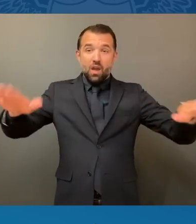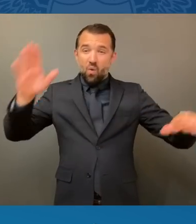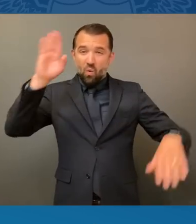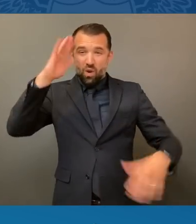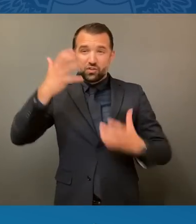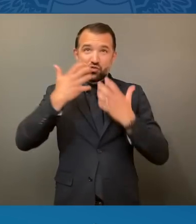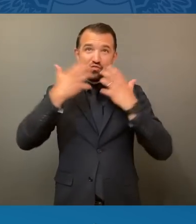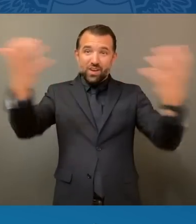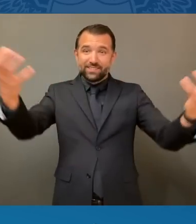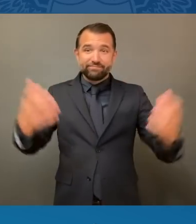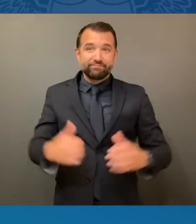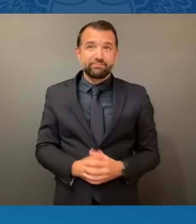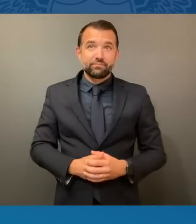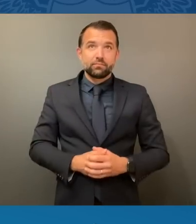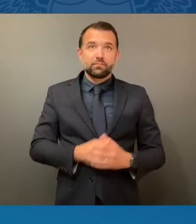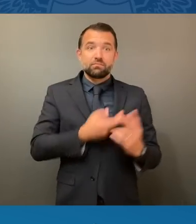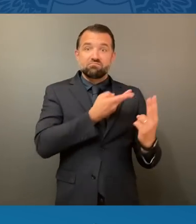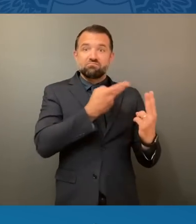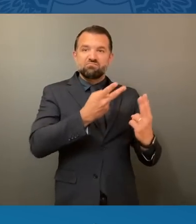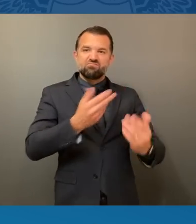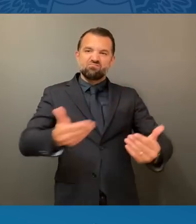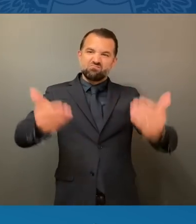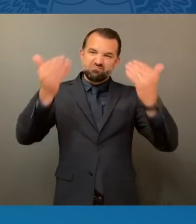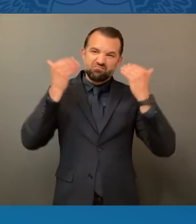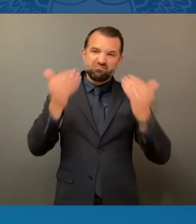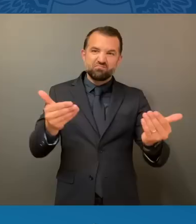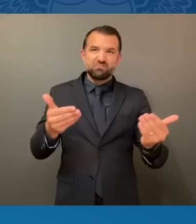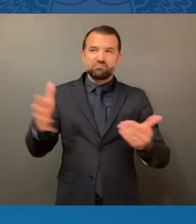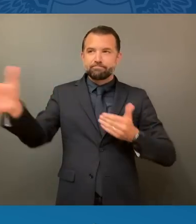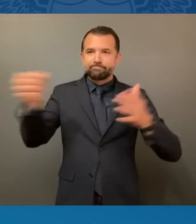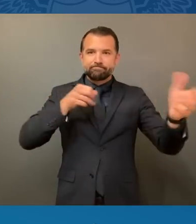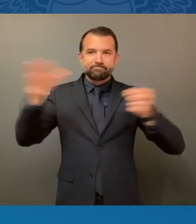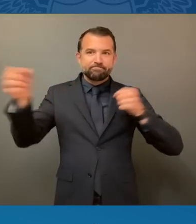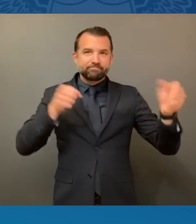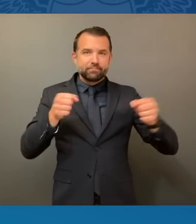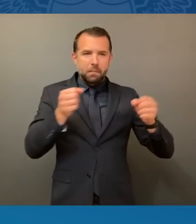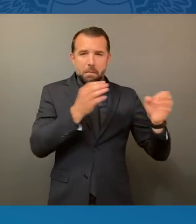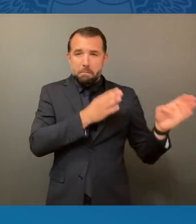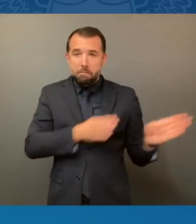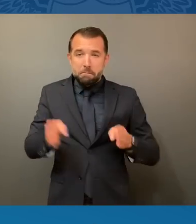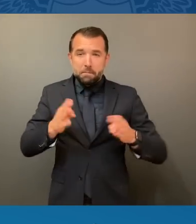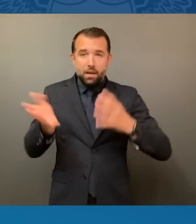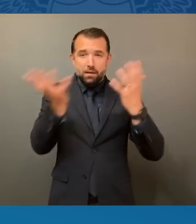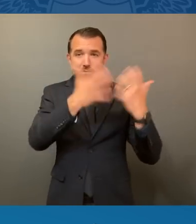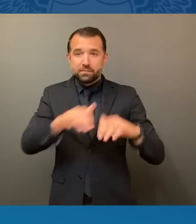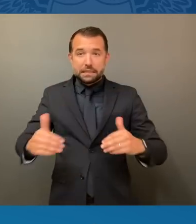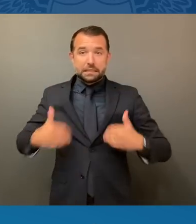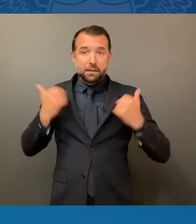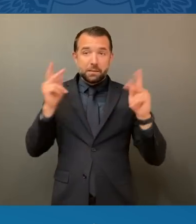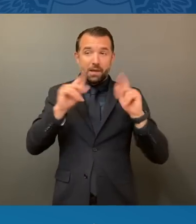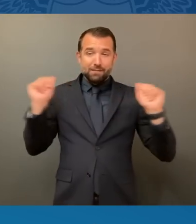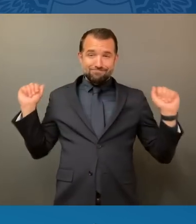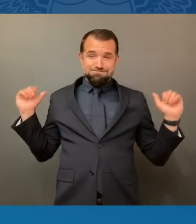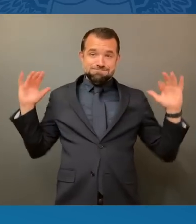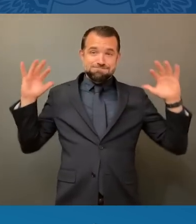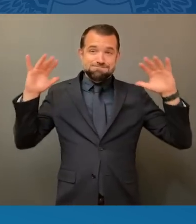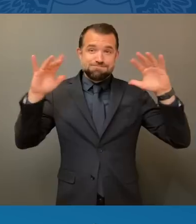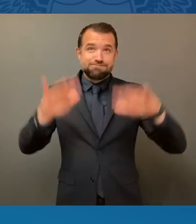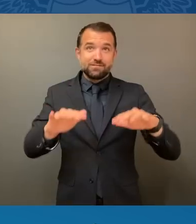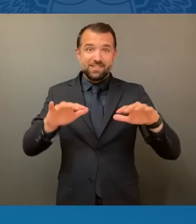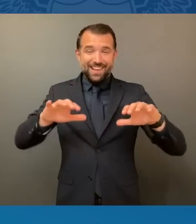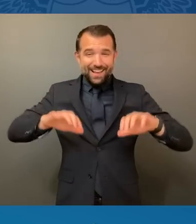And they organized young people. Oh, they were not giving up. They